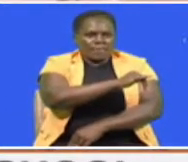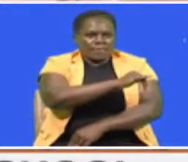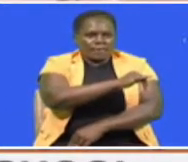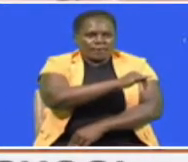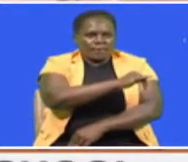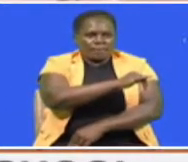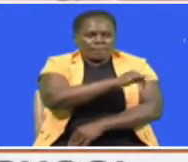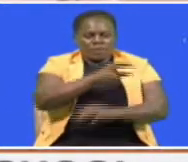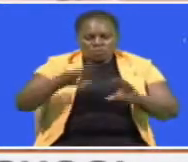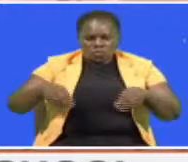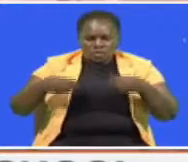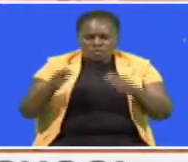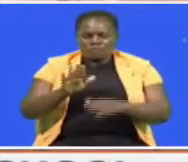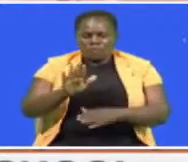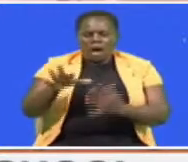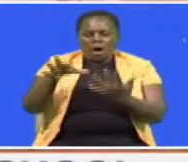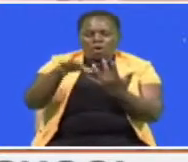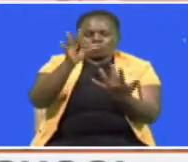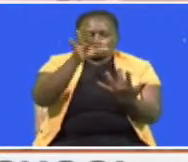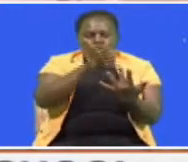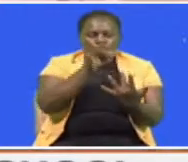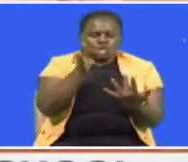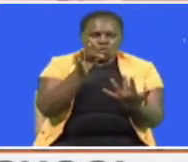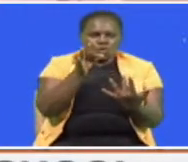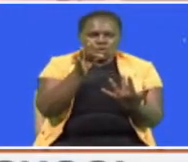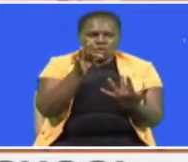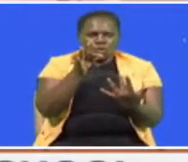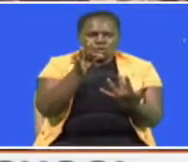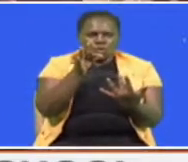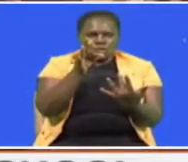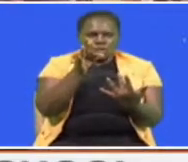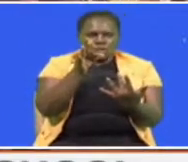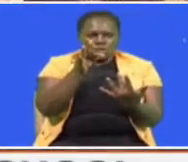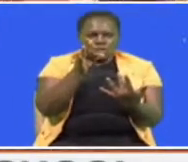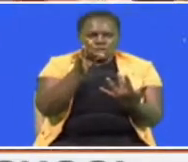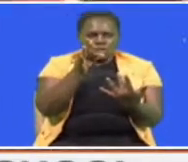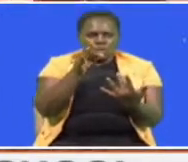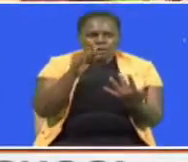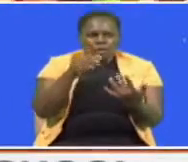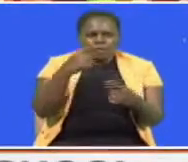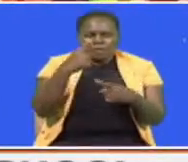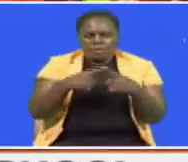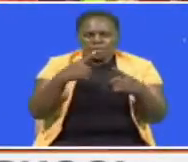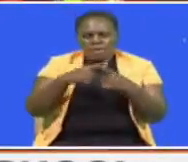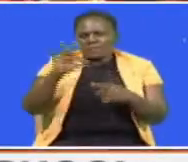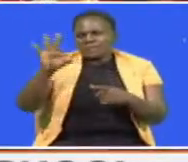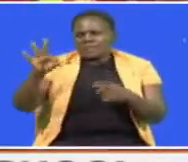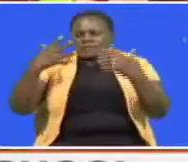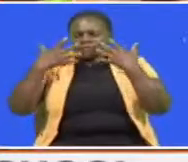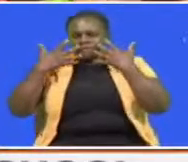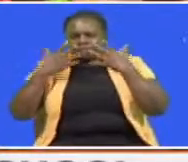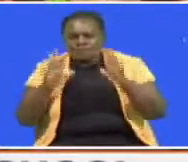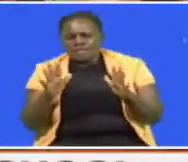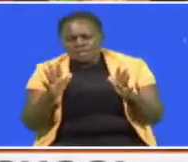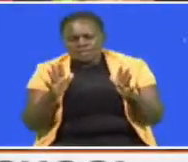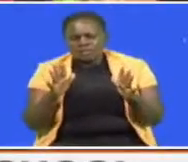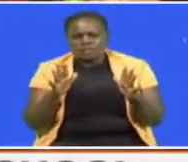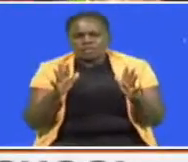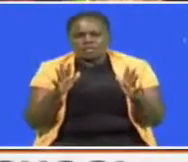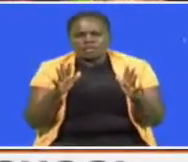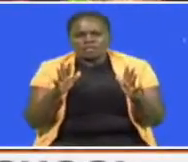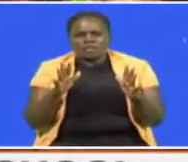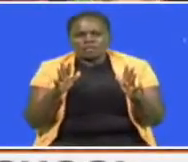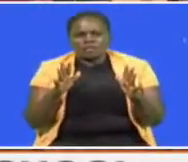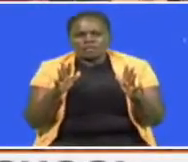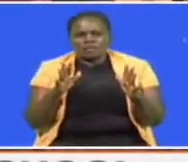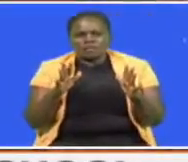culture, but we give them an optional way of life. After 2 years of learning Rendile and